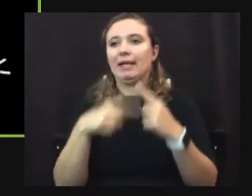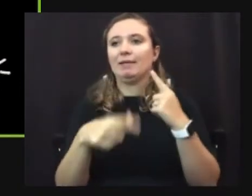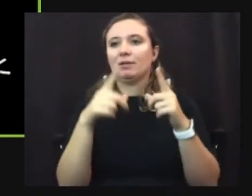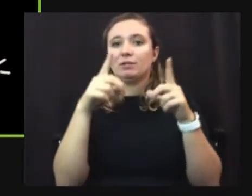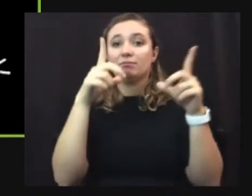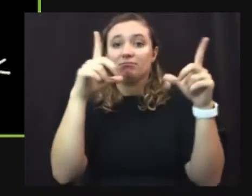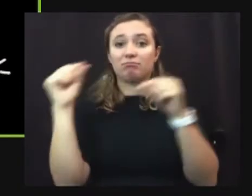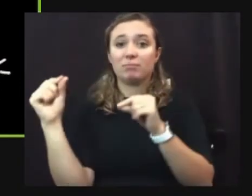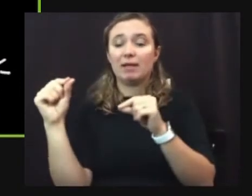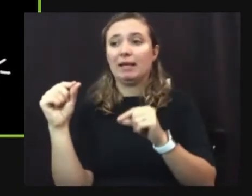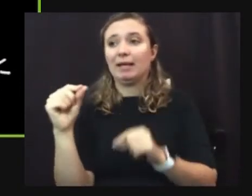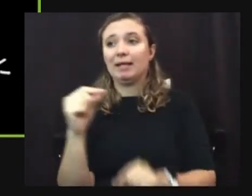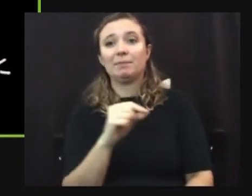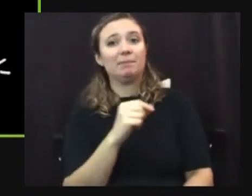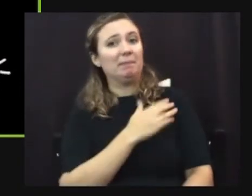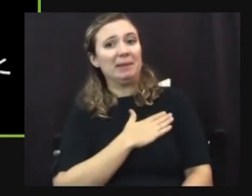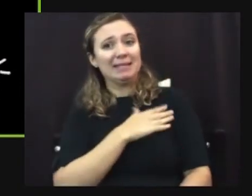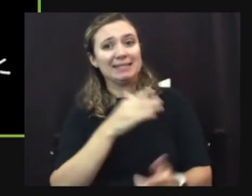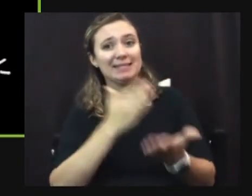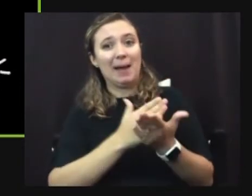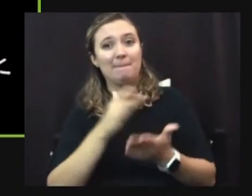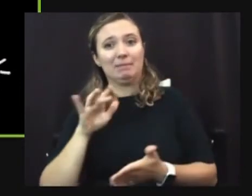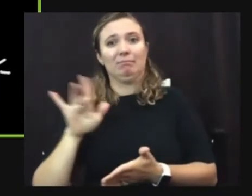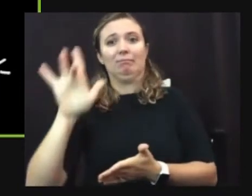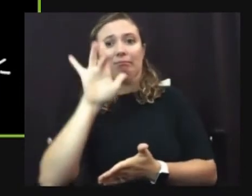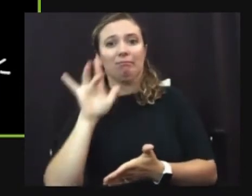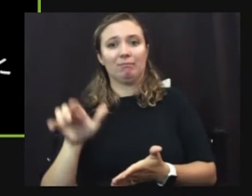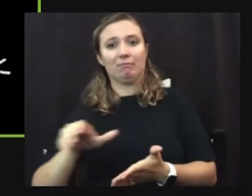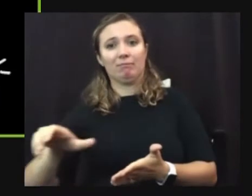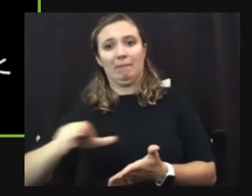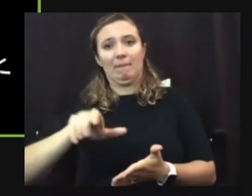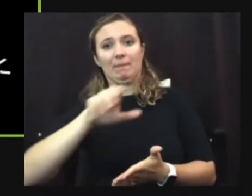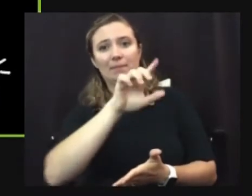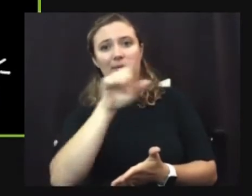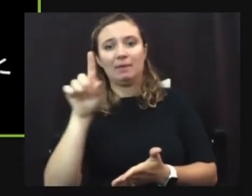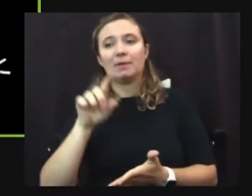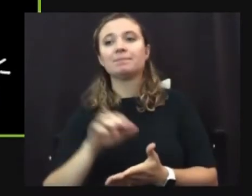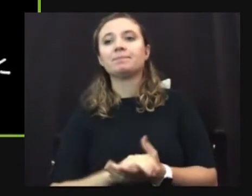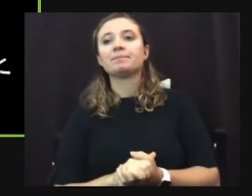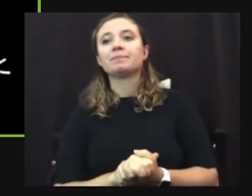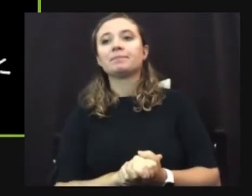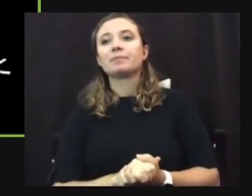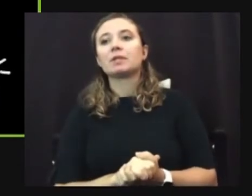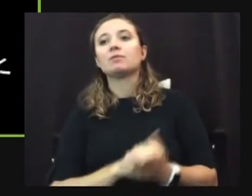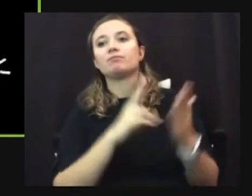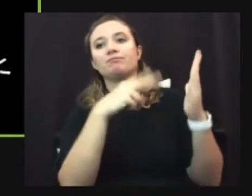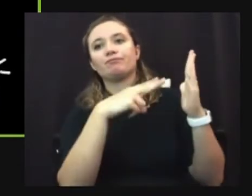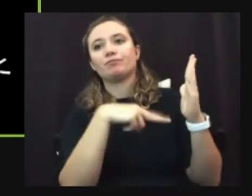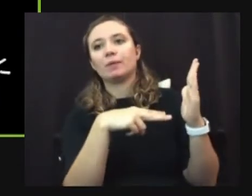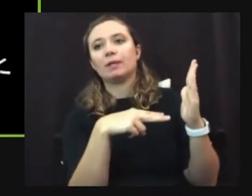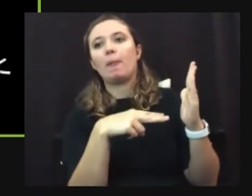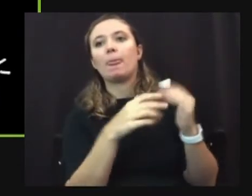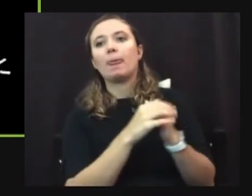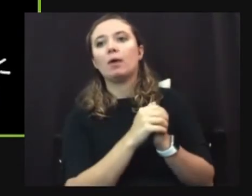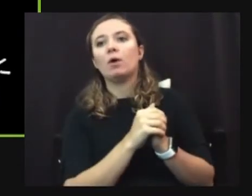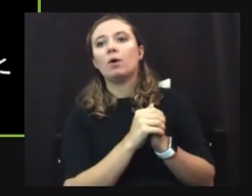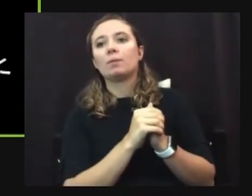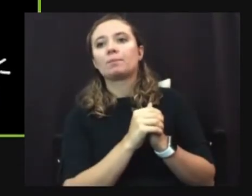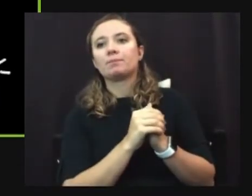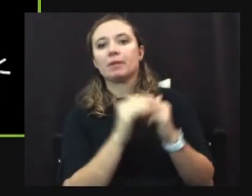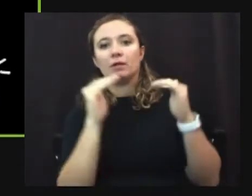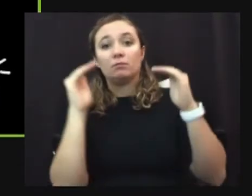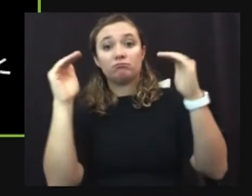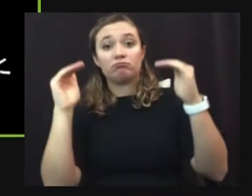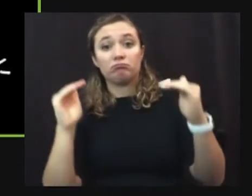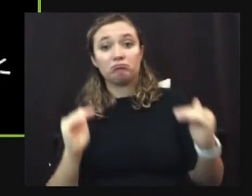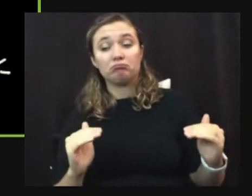My bad. The intensity of innate empathy is increased or decreased based on how deeply we relate to a person or group of